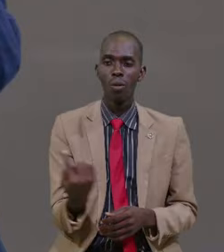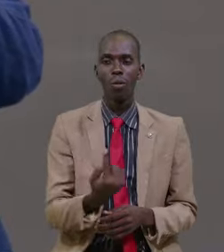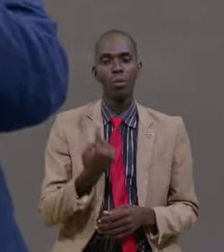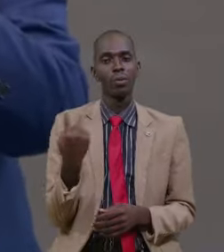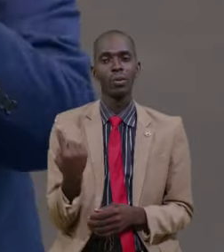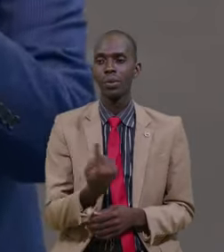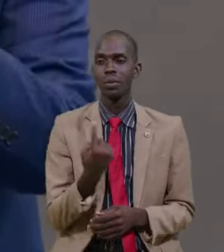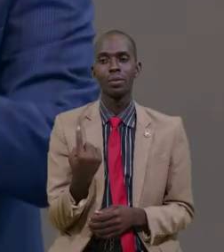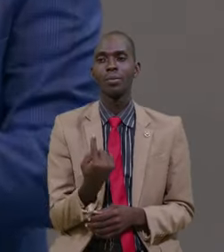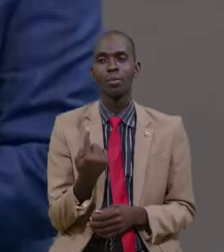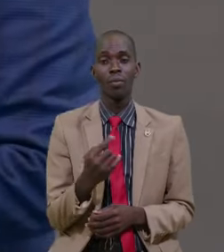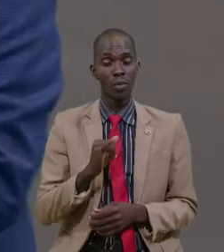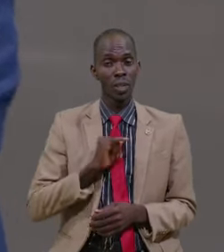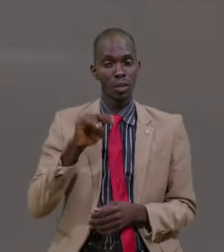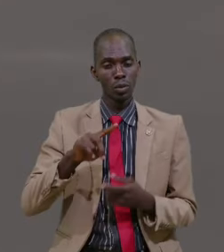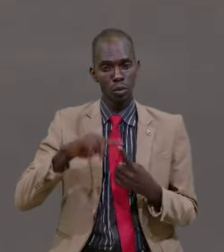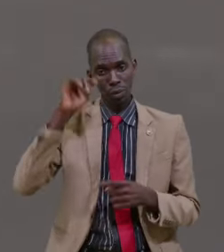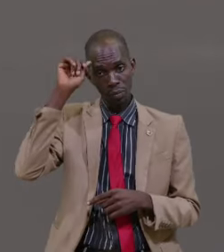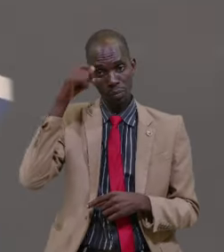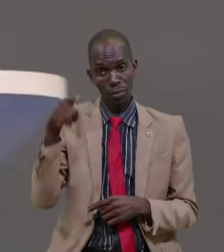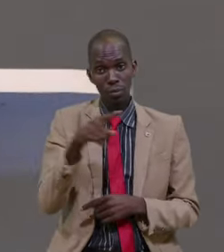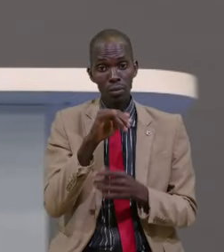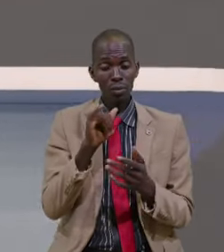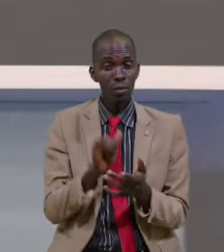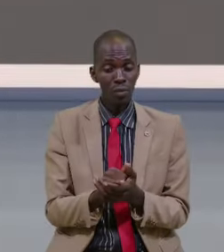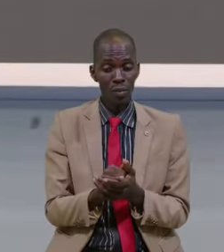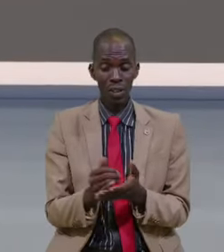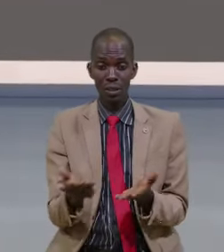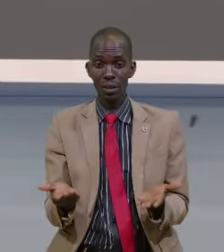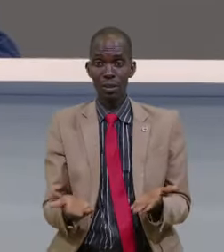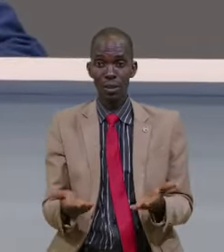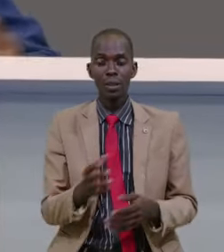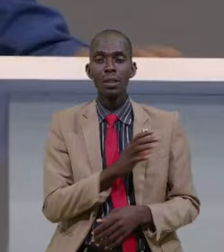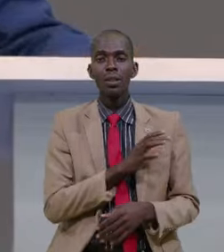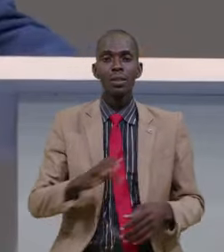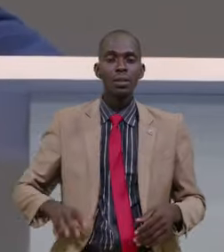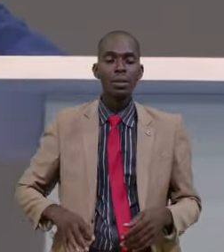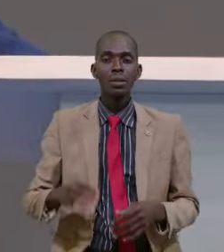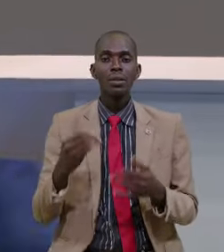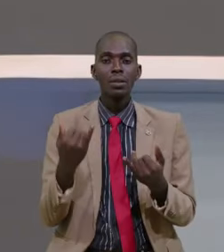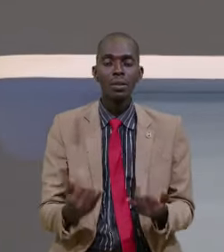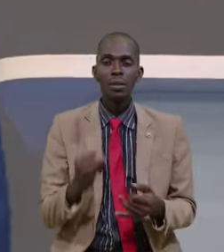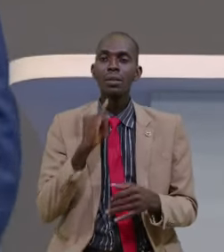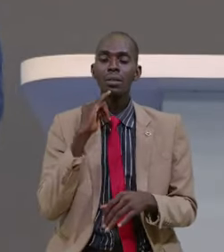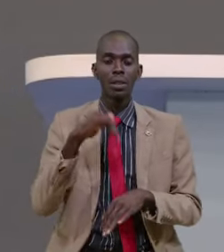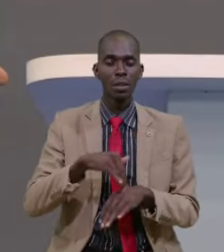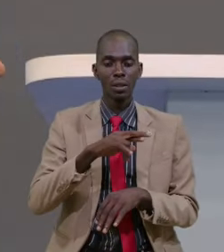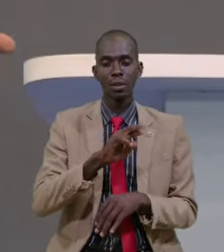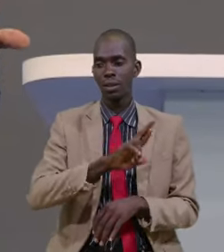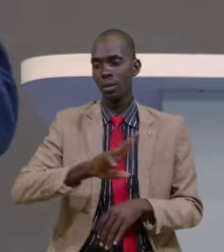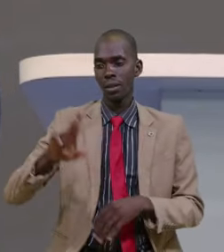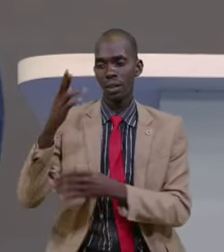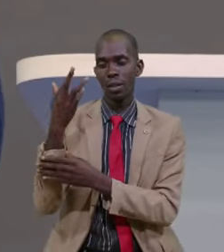always. I need to remind you that right now Christ is at the right hand of the Father and is